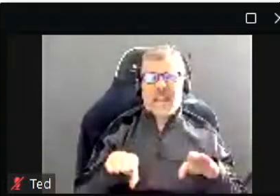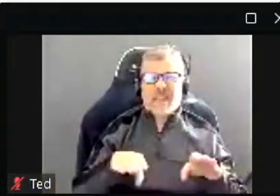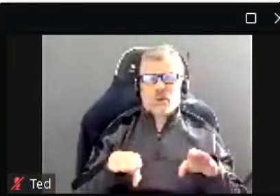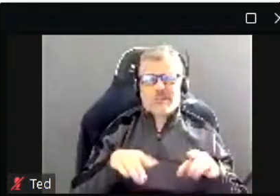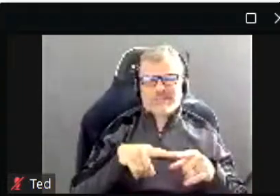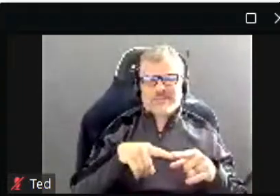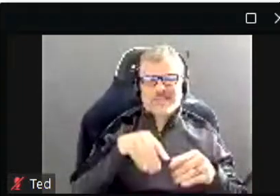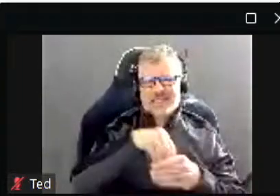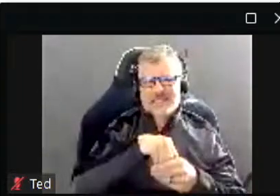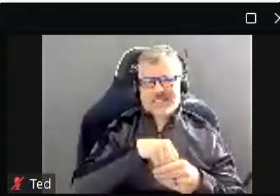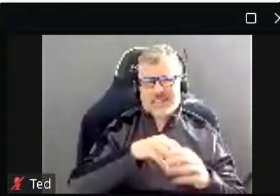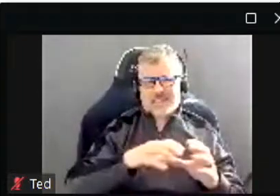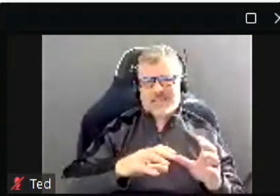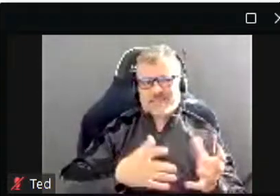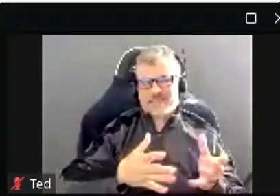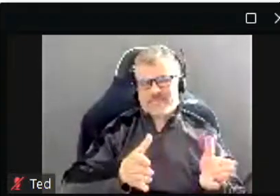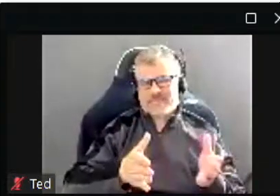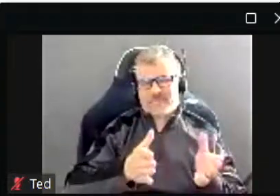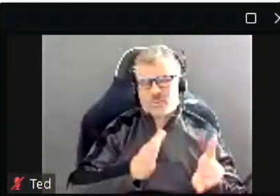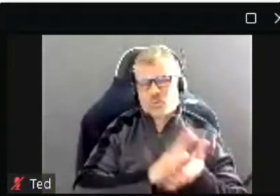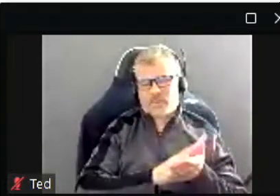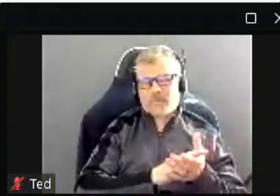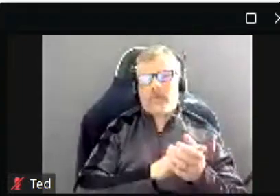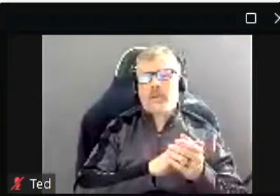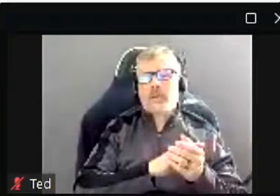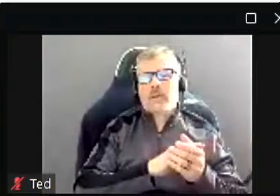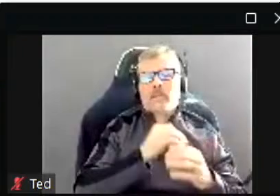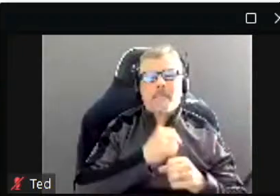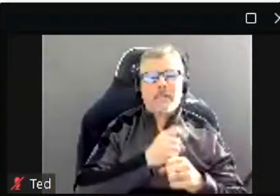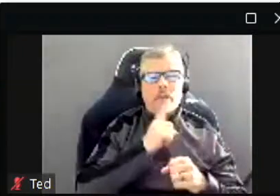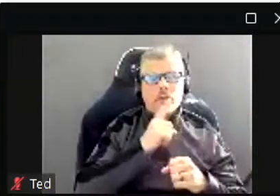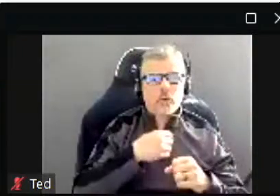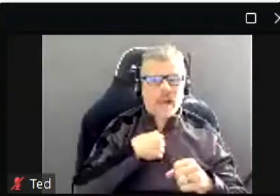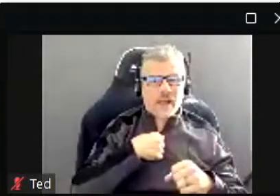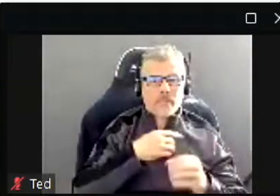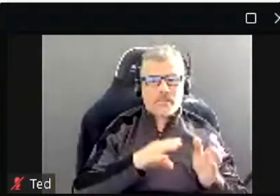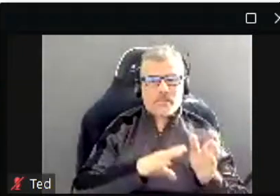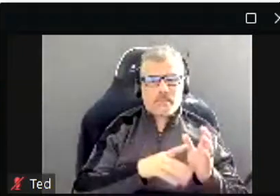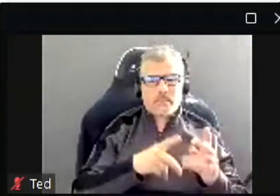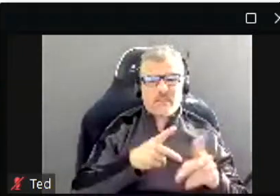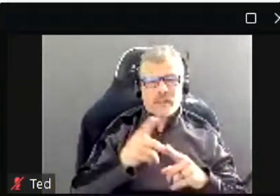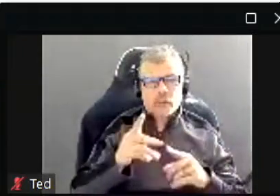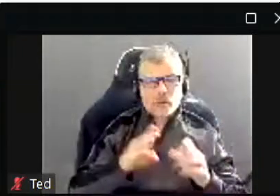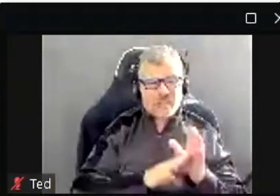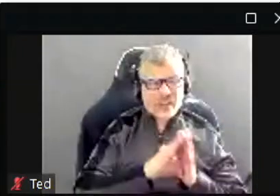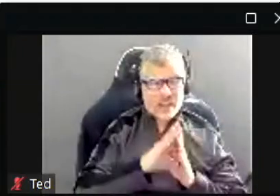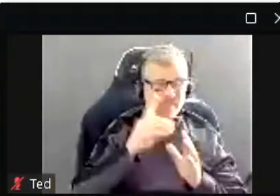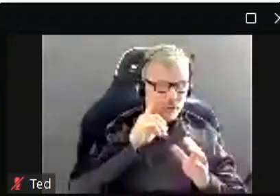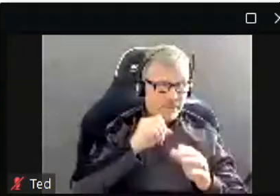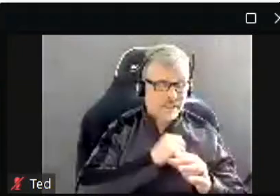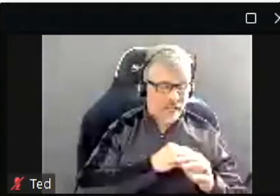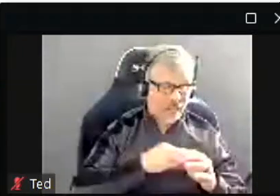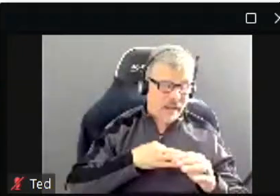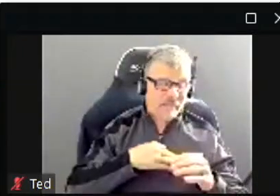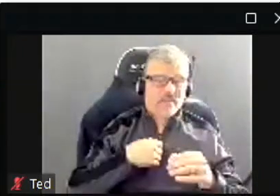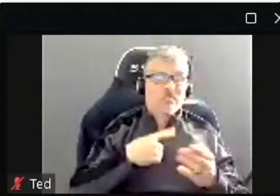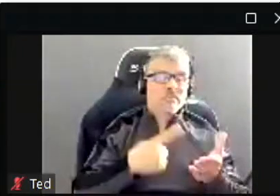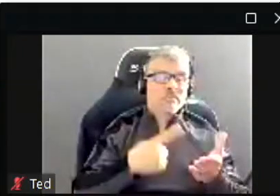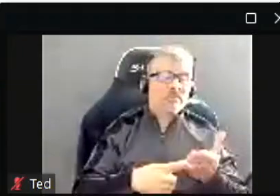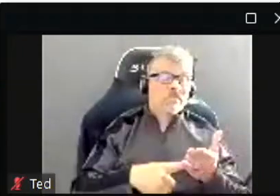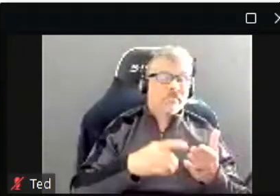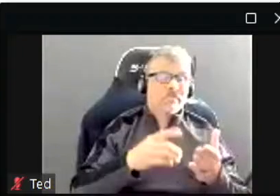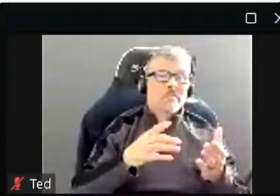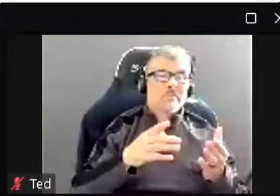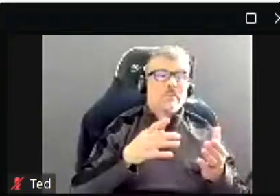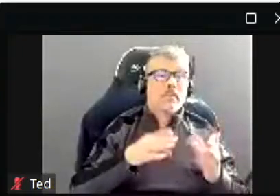and making sure we have professional development for staff. We talked about professional development for general